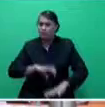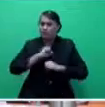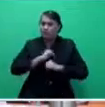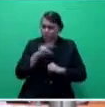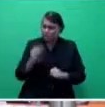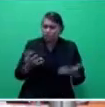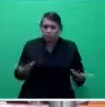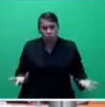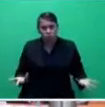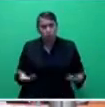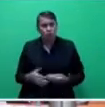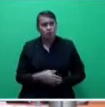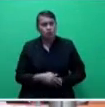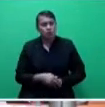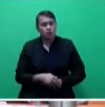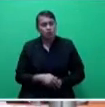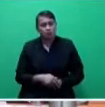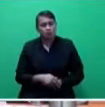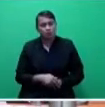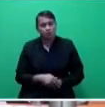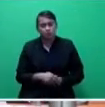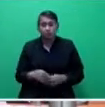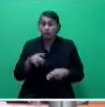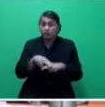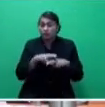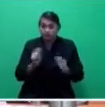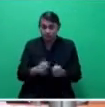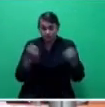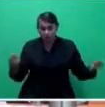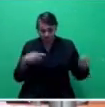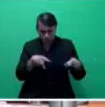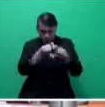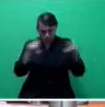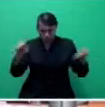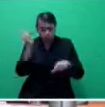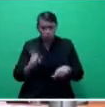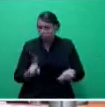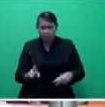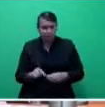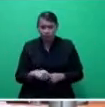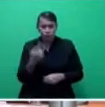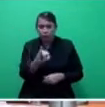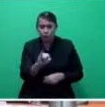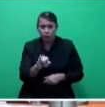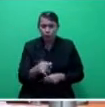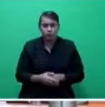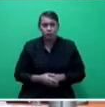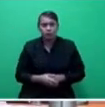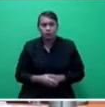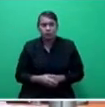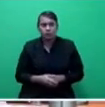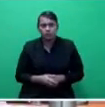those headlines, Mr. Speaker, and I said this before, 80% of the economy is psychology. If people feel